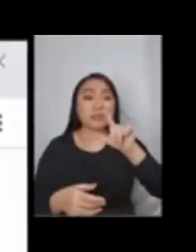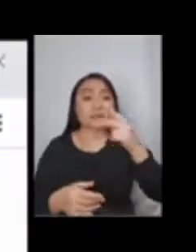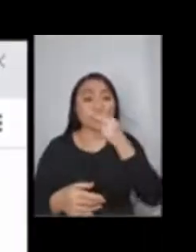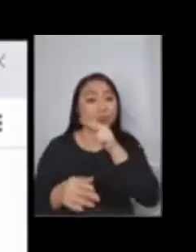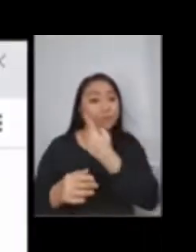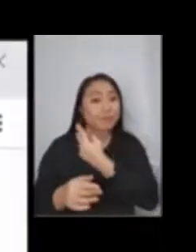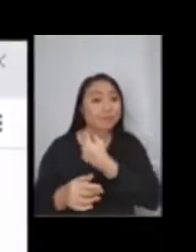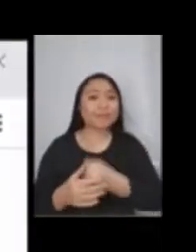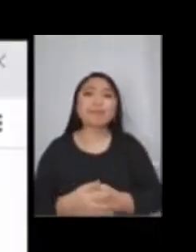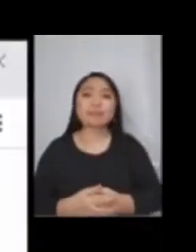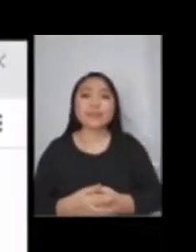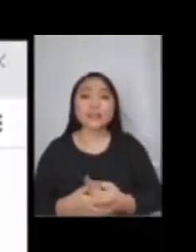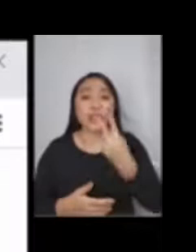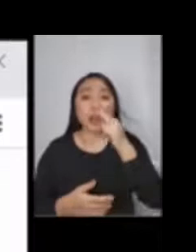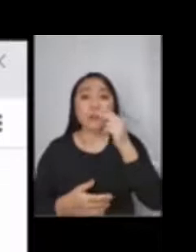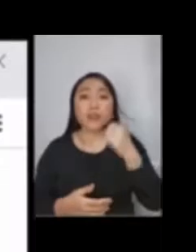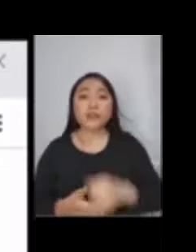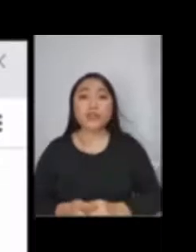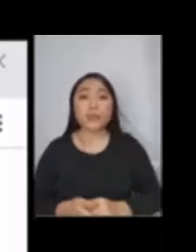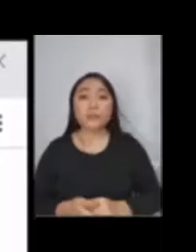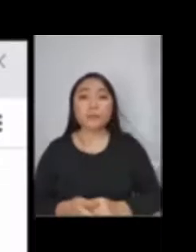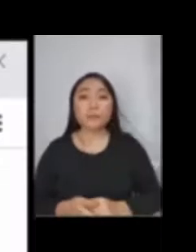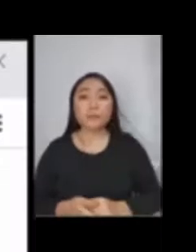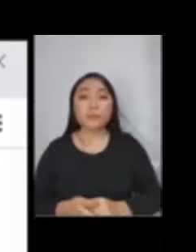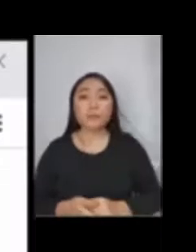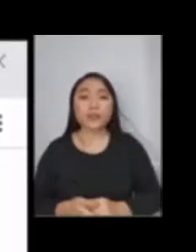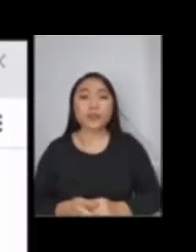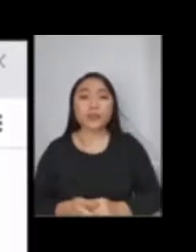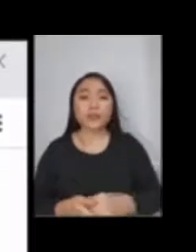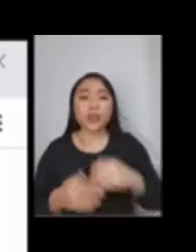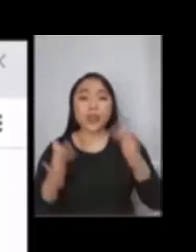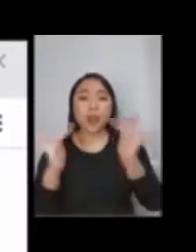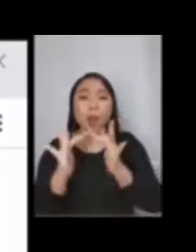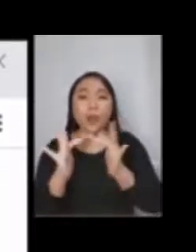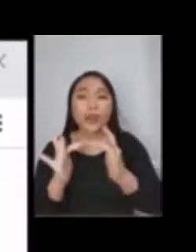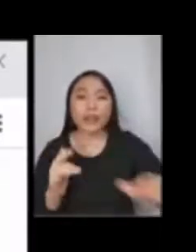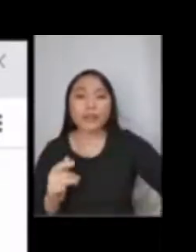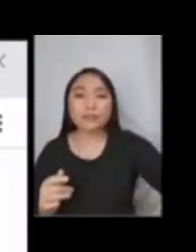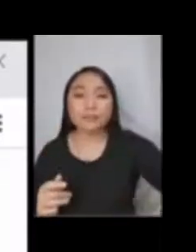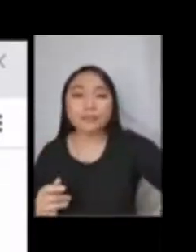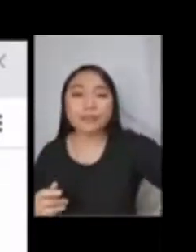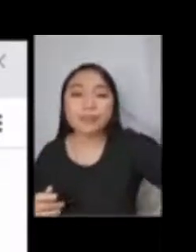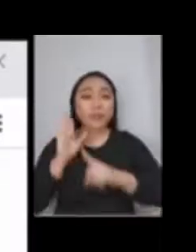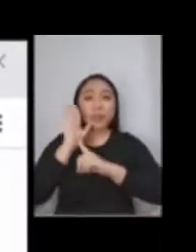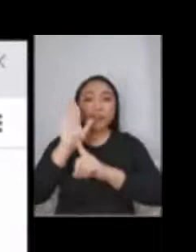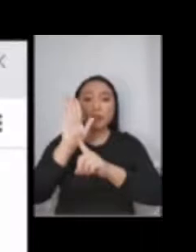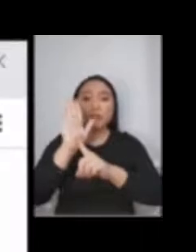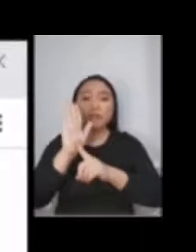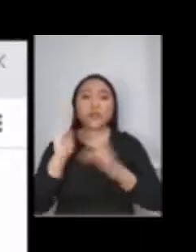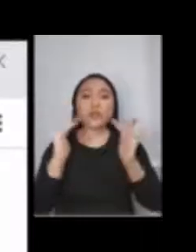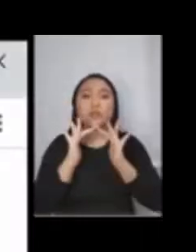Okay, para naman po sa ating Starbucks Online, buksan lamang po ang ating mga browsers or Google Chrome.